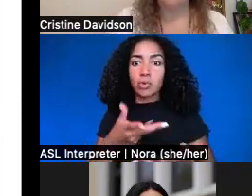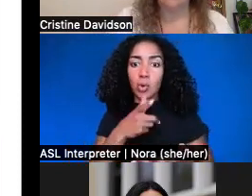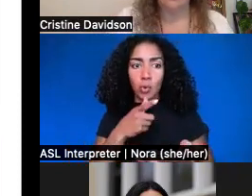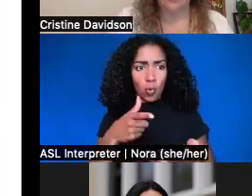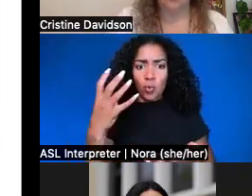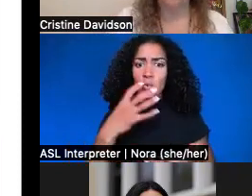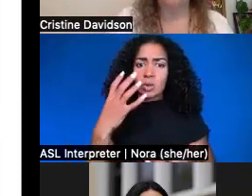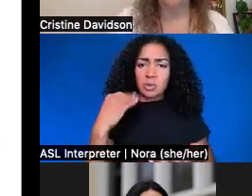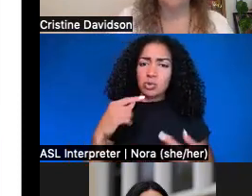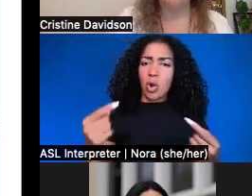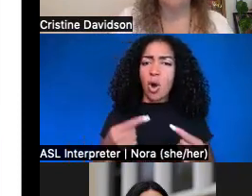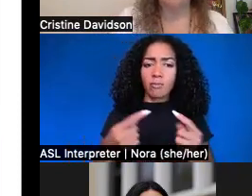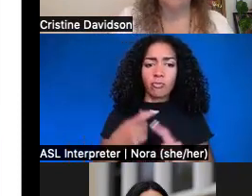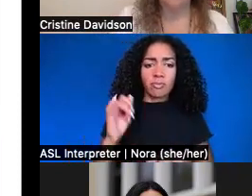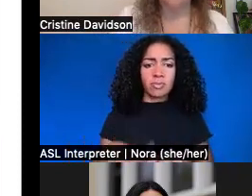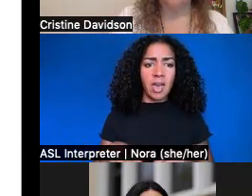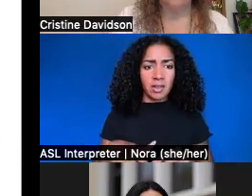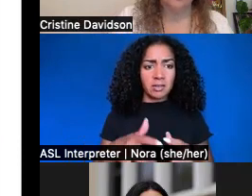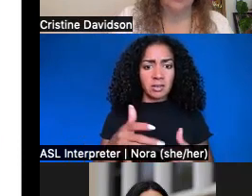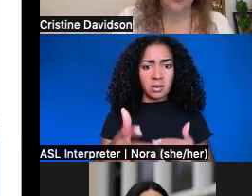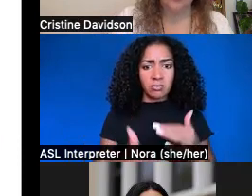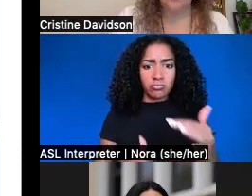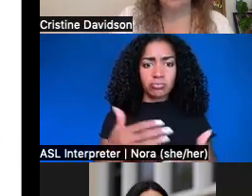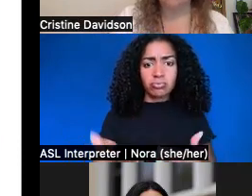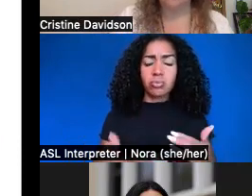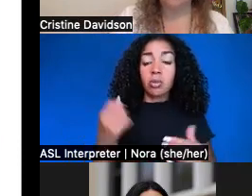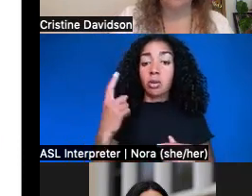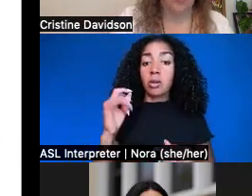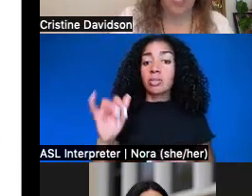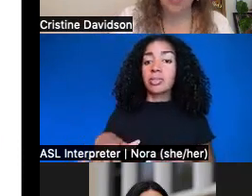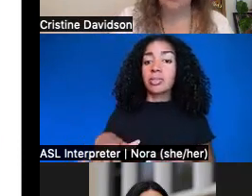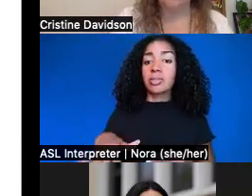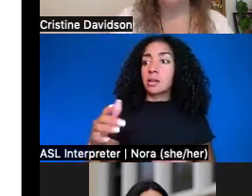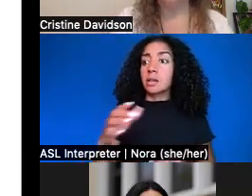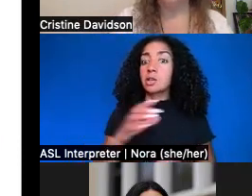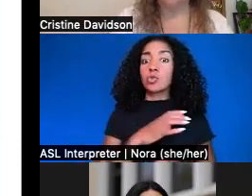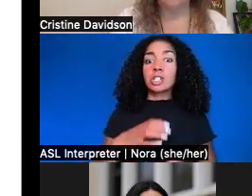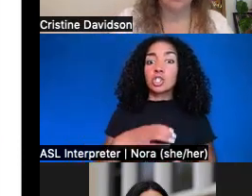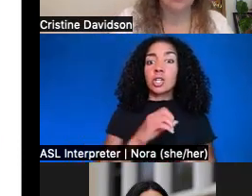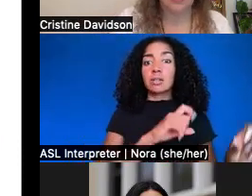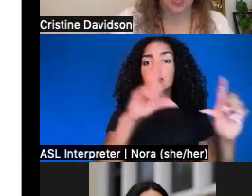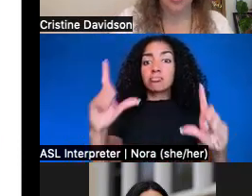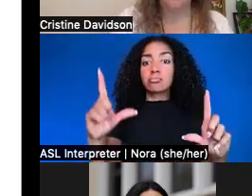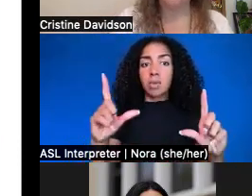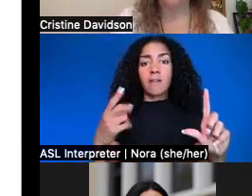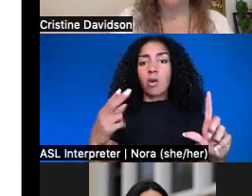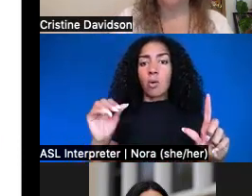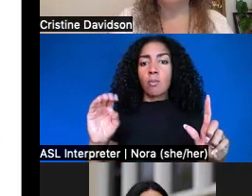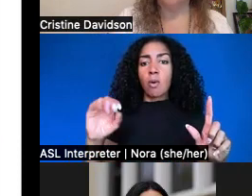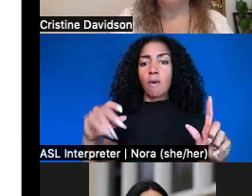of instilling that homophobia that, you know, we're sinners and we're going to go to hell and we're going against